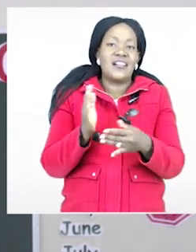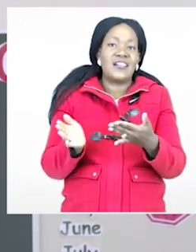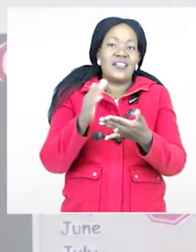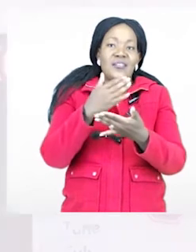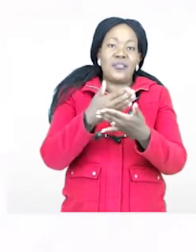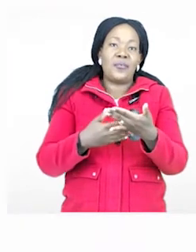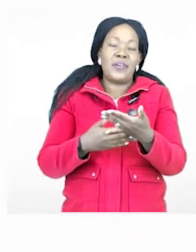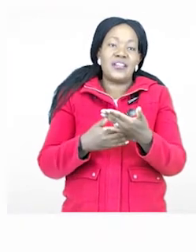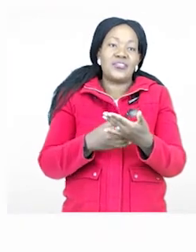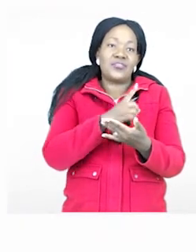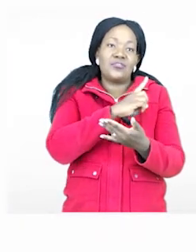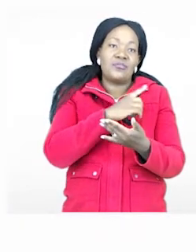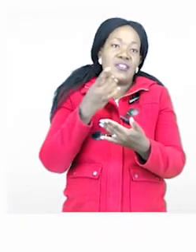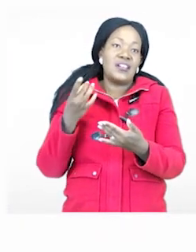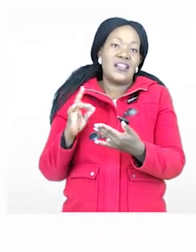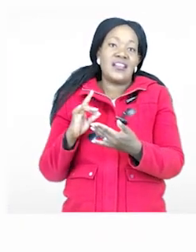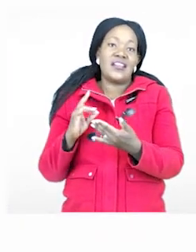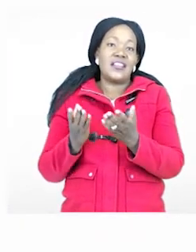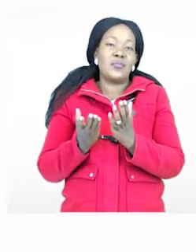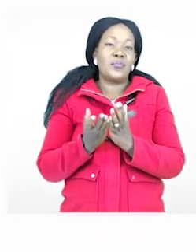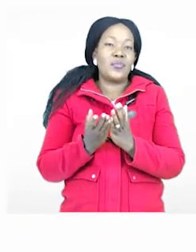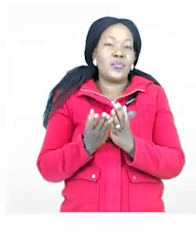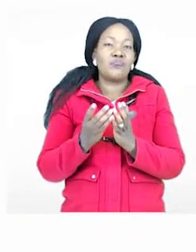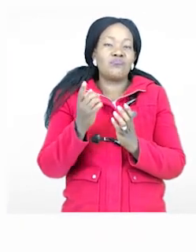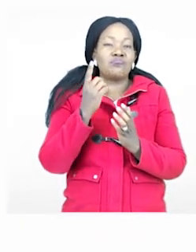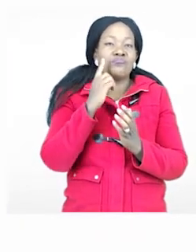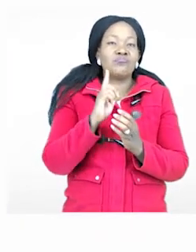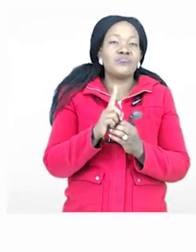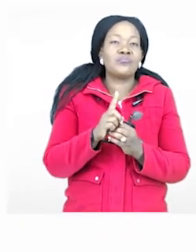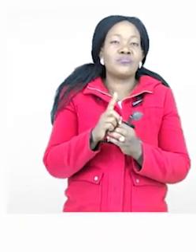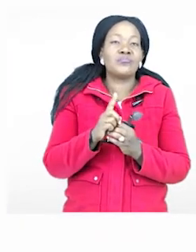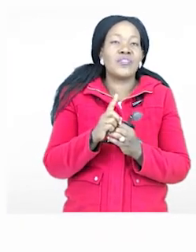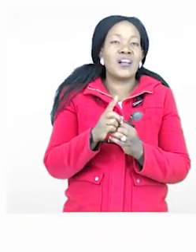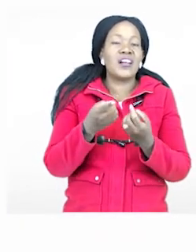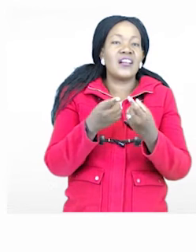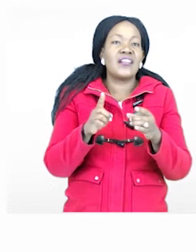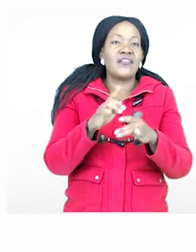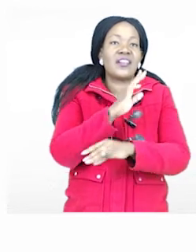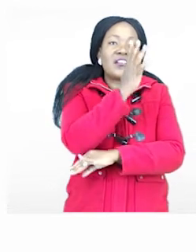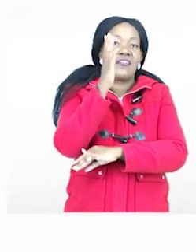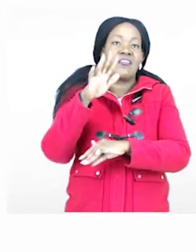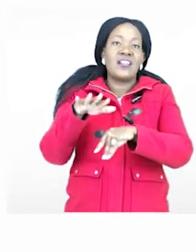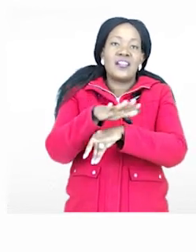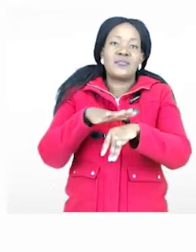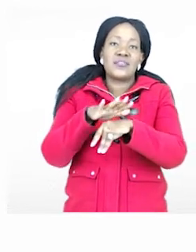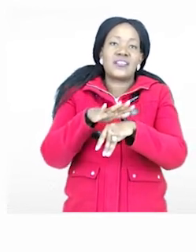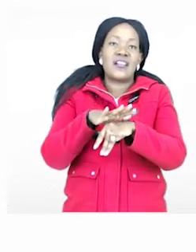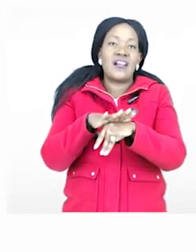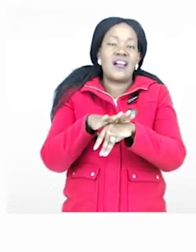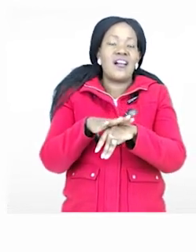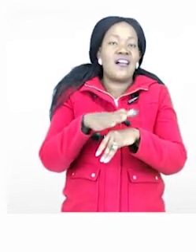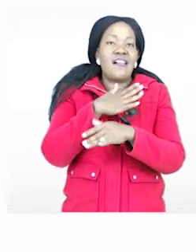18 of your workbook. Let's take a quick look at that. Different wild animals love to eat